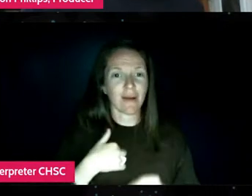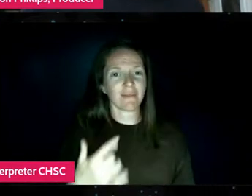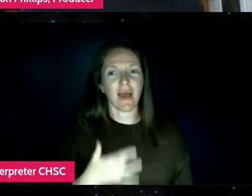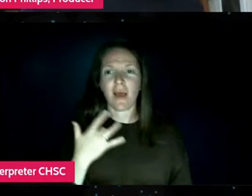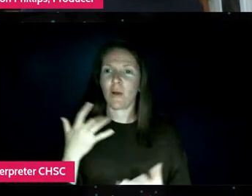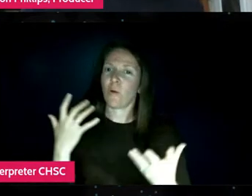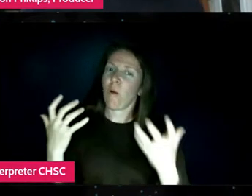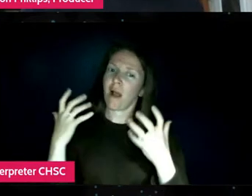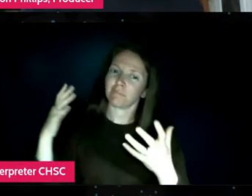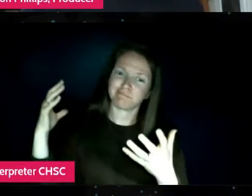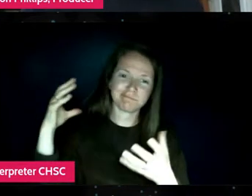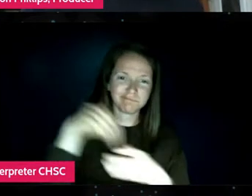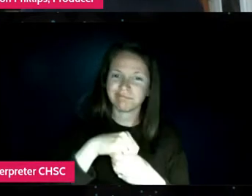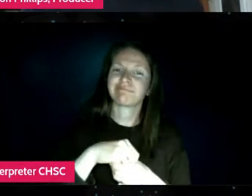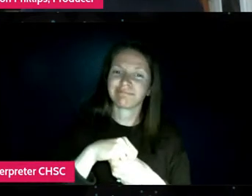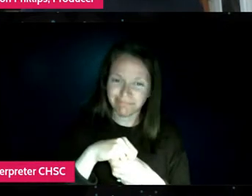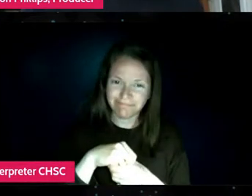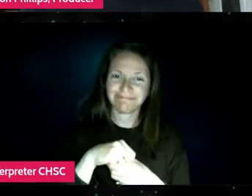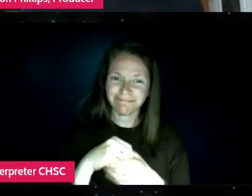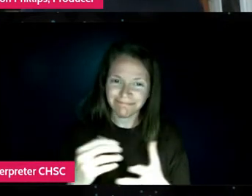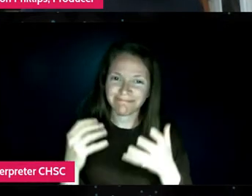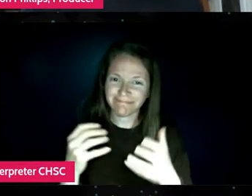could. And